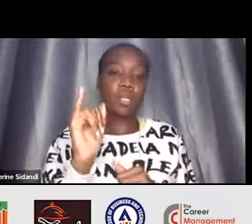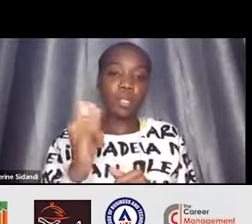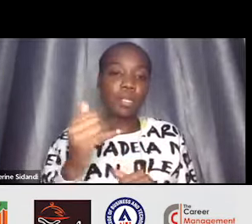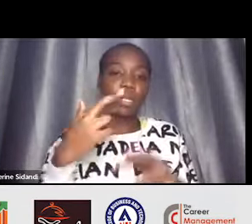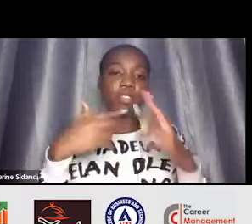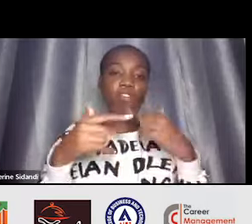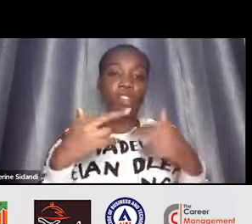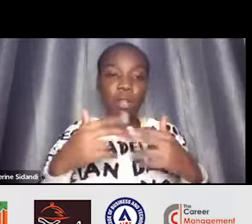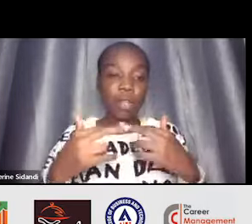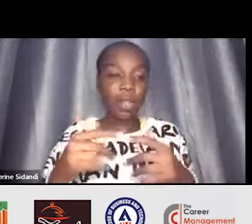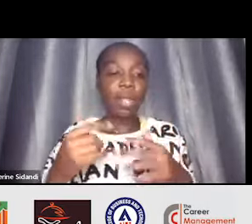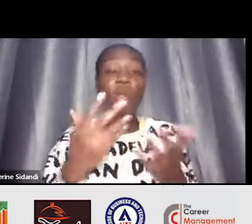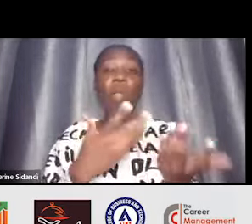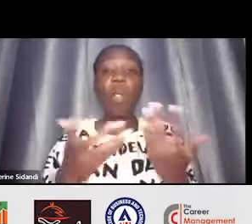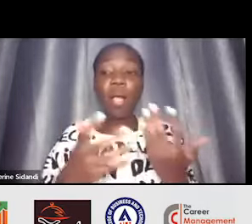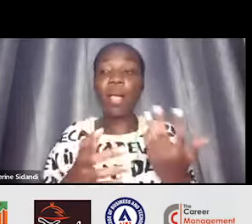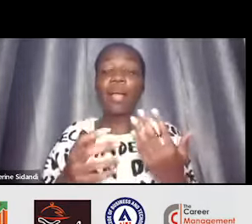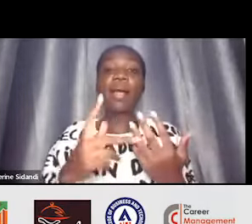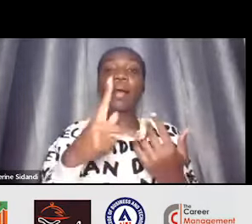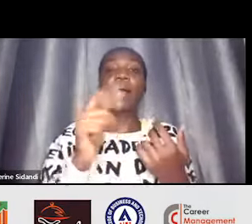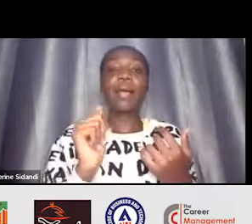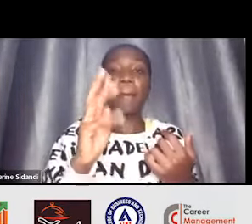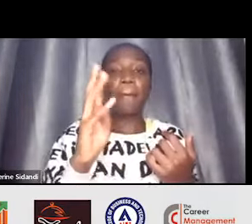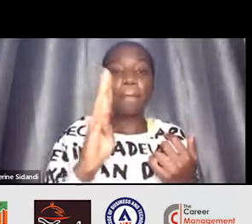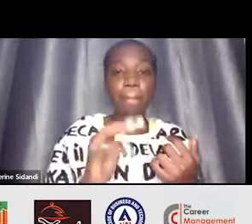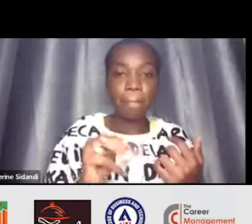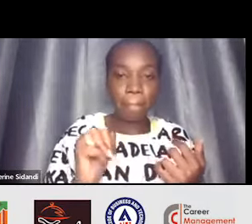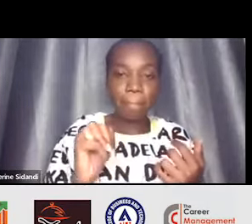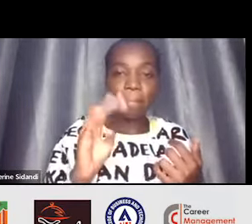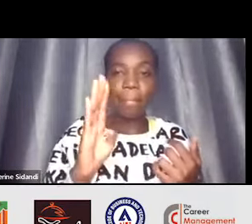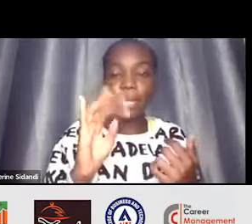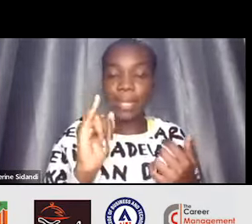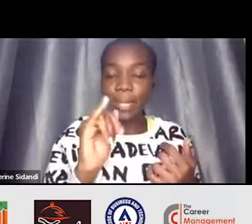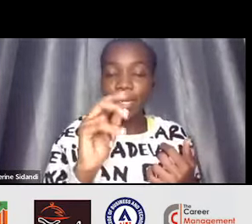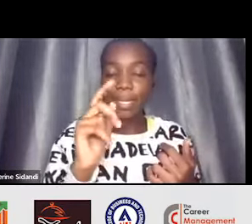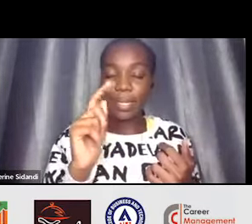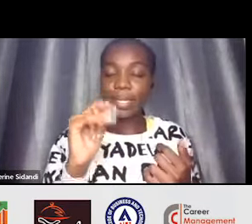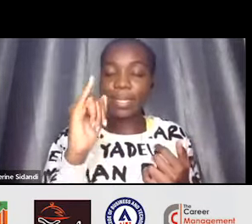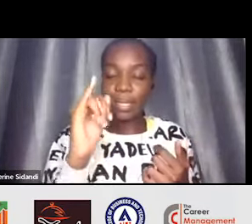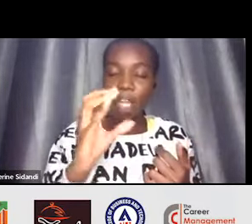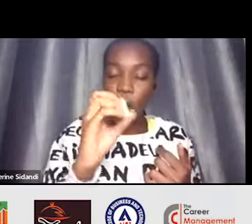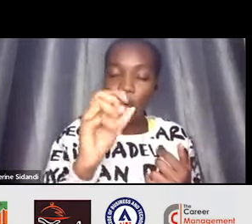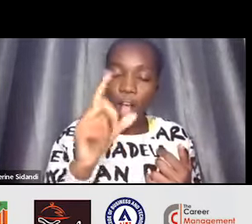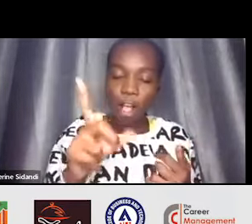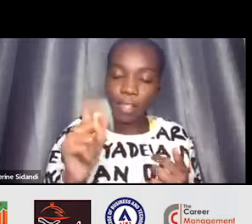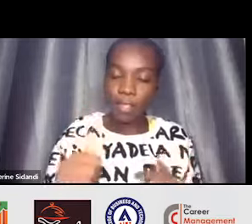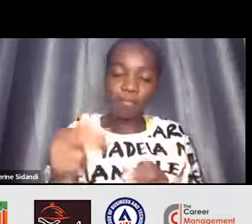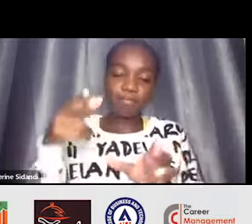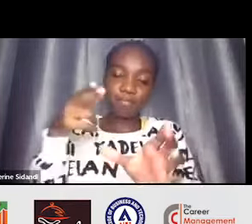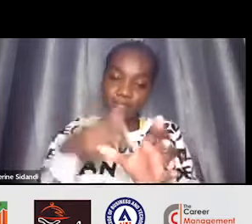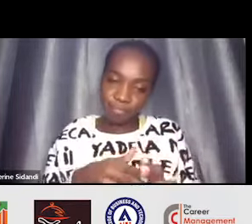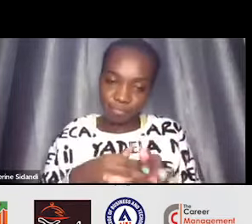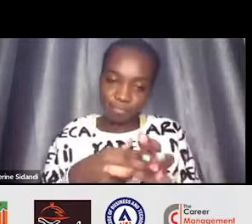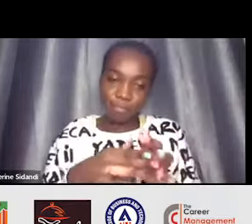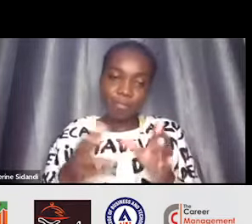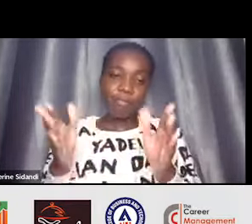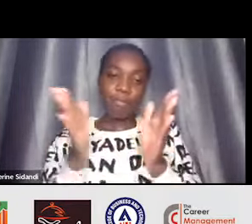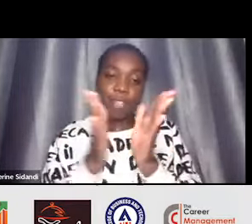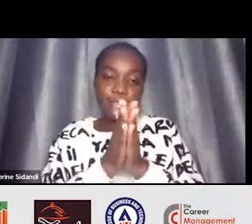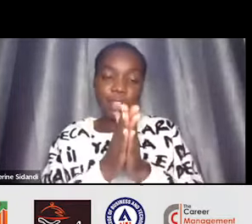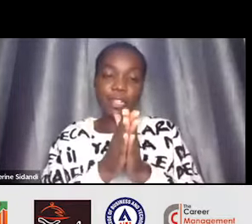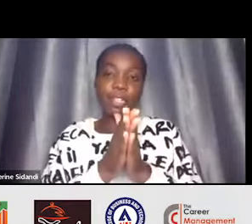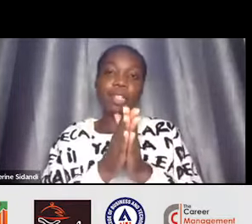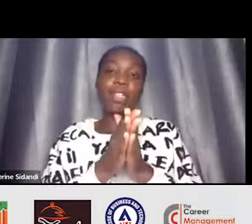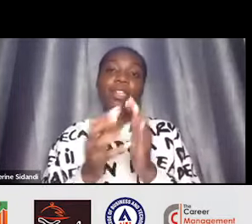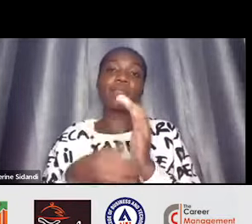Kambiti, Nyeri Road, at Kambiti, at Ola Kambiti, Ola Petrol Station at Kambiti. And then we have, who did I leave